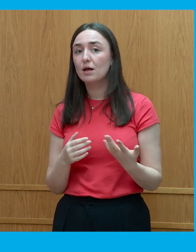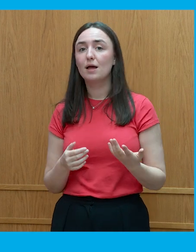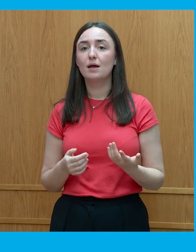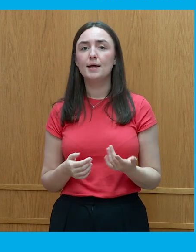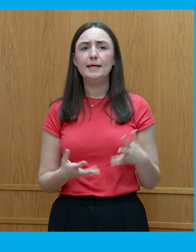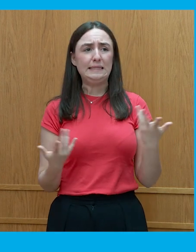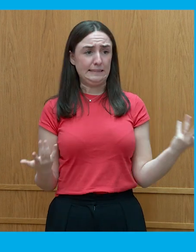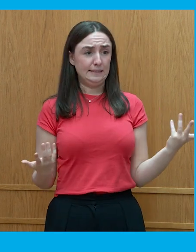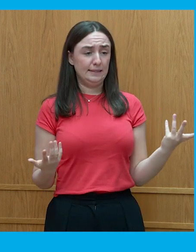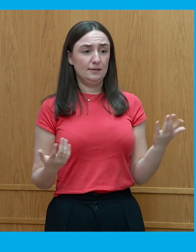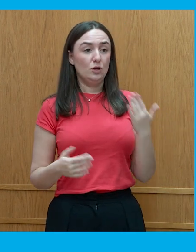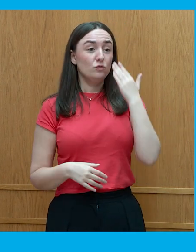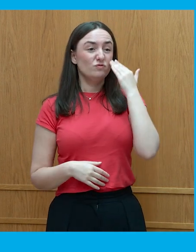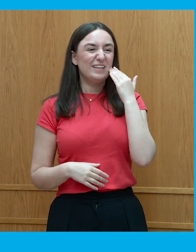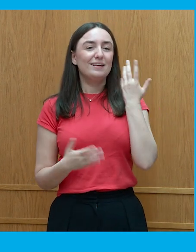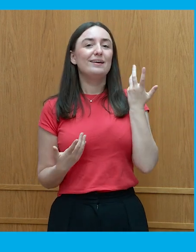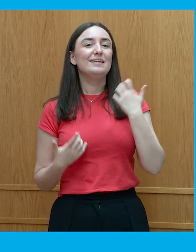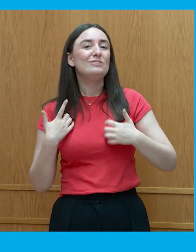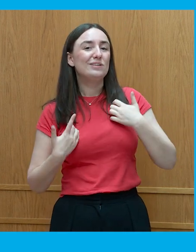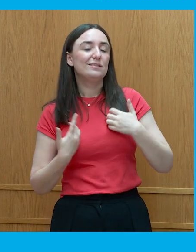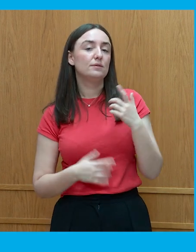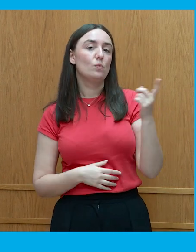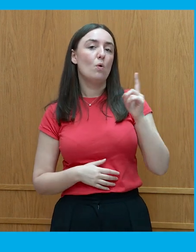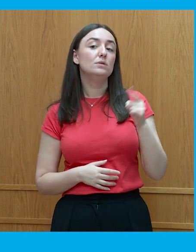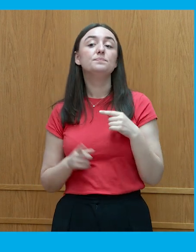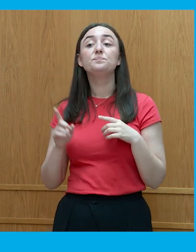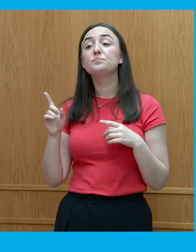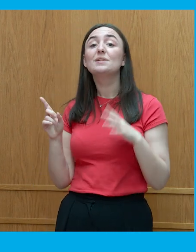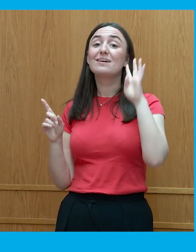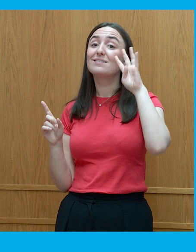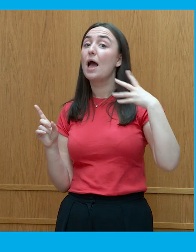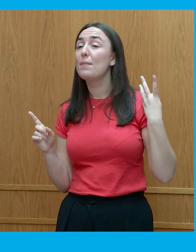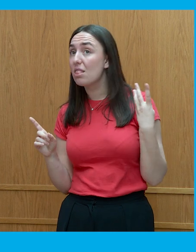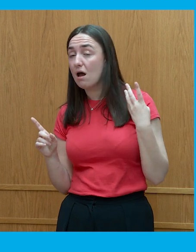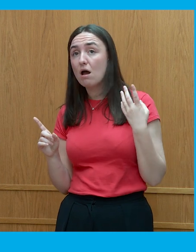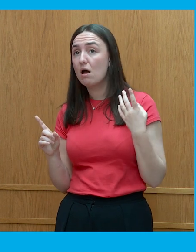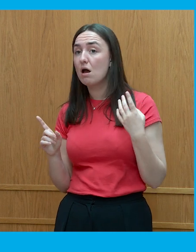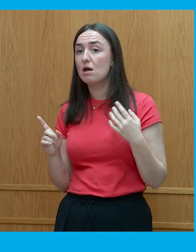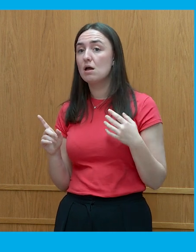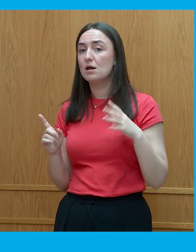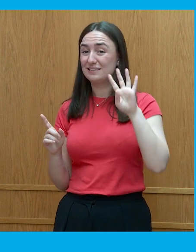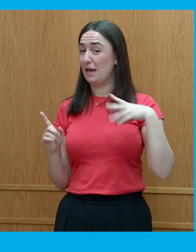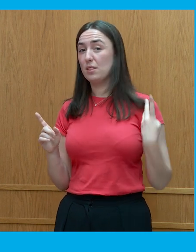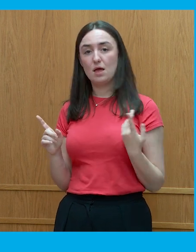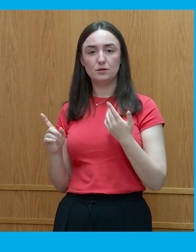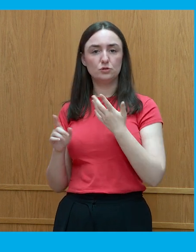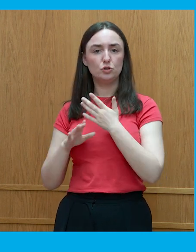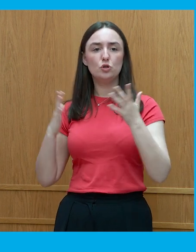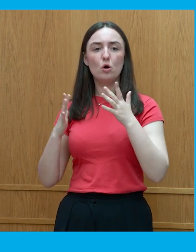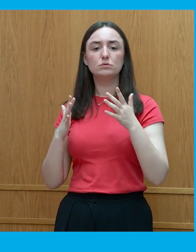With race, the interesting thing is that I don't think she has made it such a big focal point of